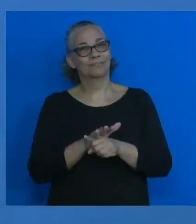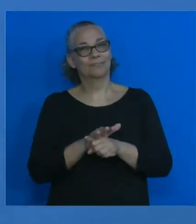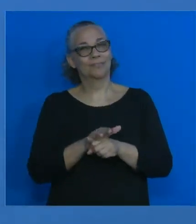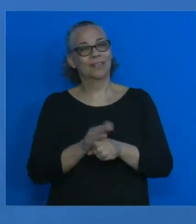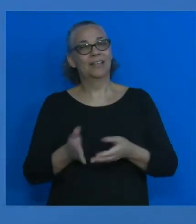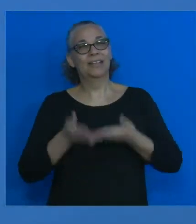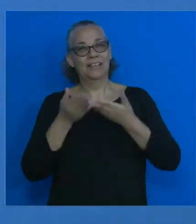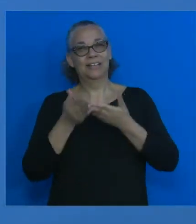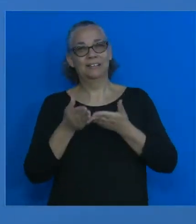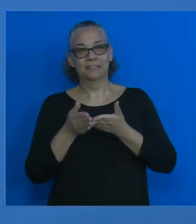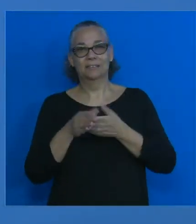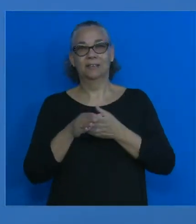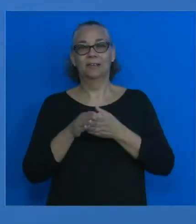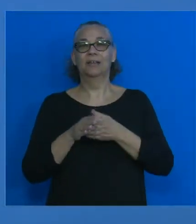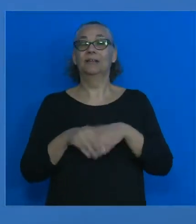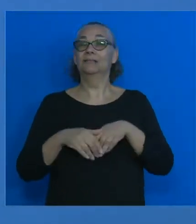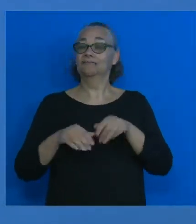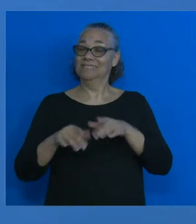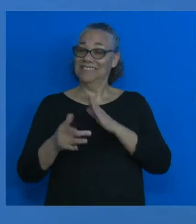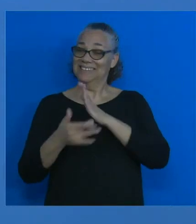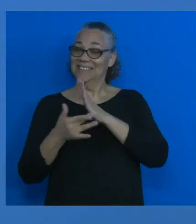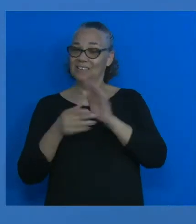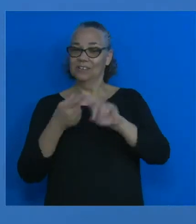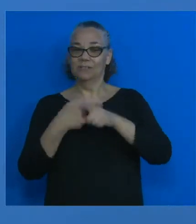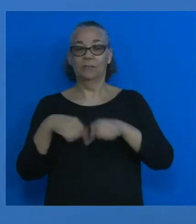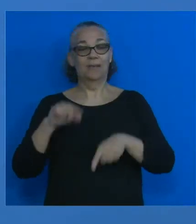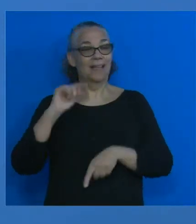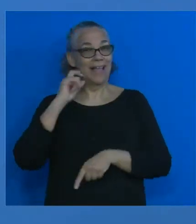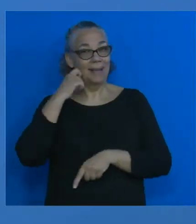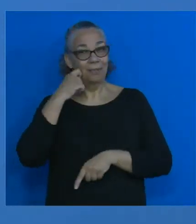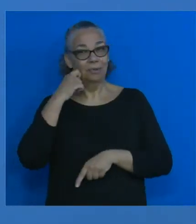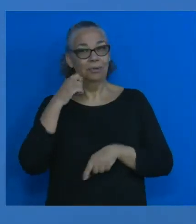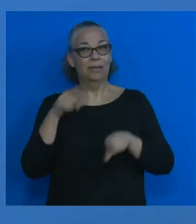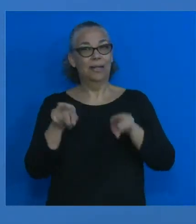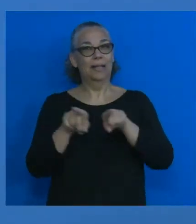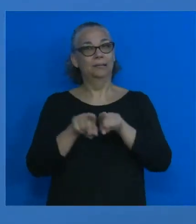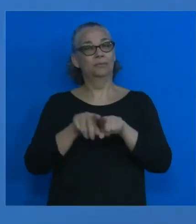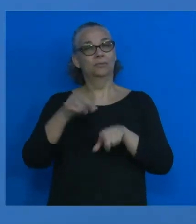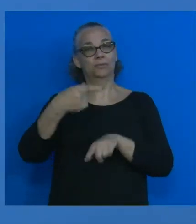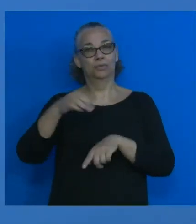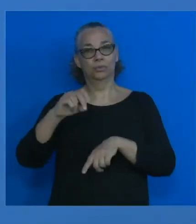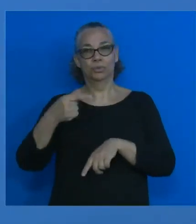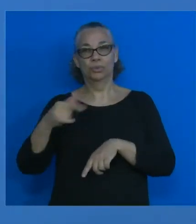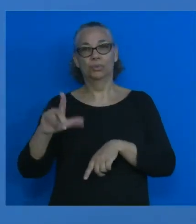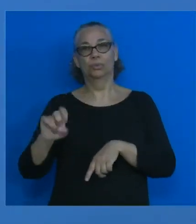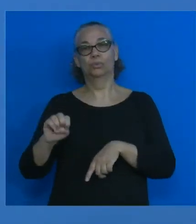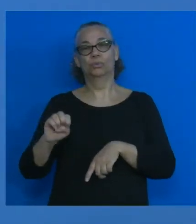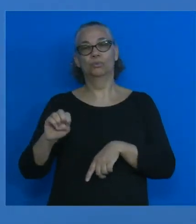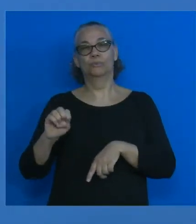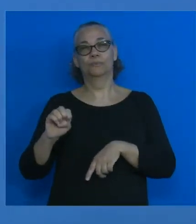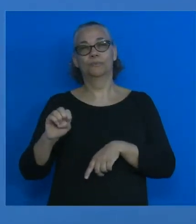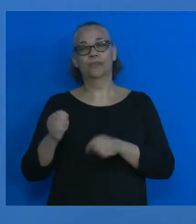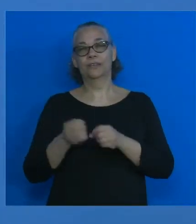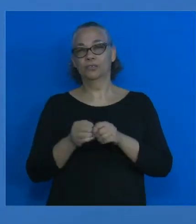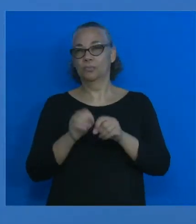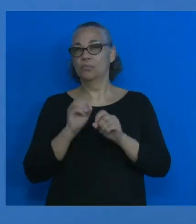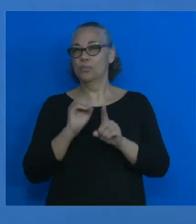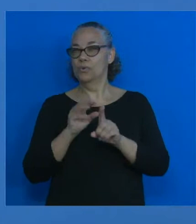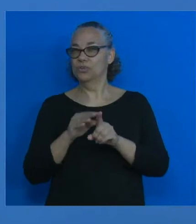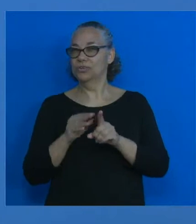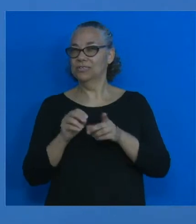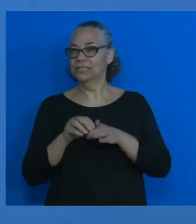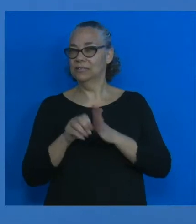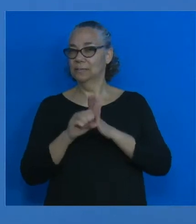groundbreaking technology from Apple and Google's jointly developed exposure notification system. When paired